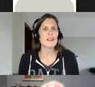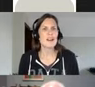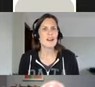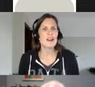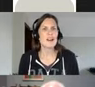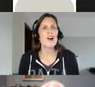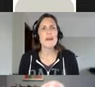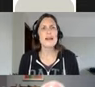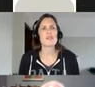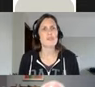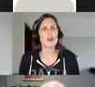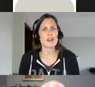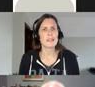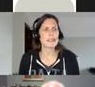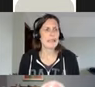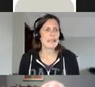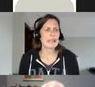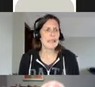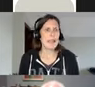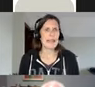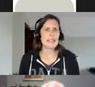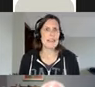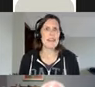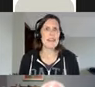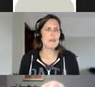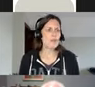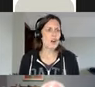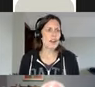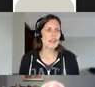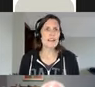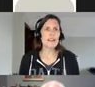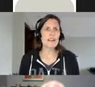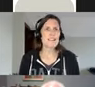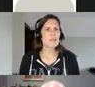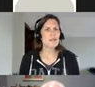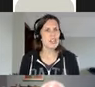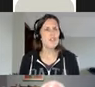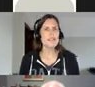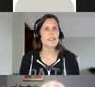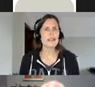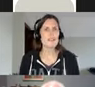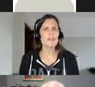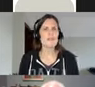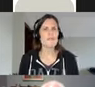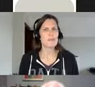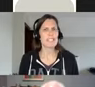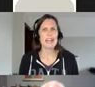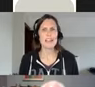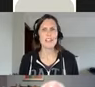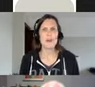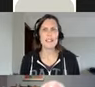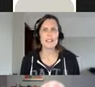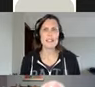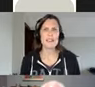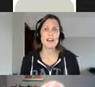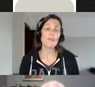that all maps are wrong. And they can be wrong in some interesting kind of